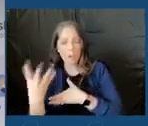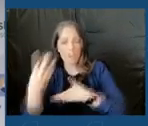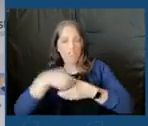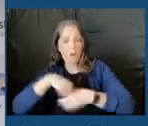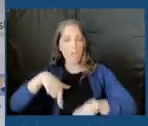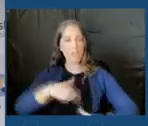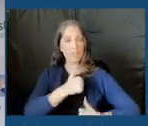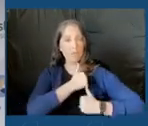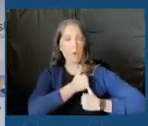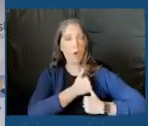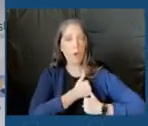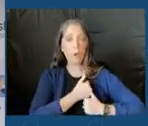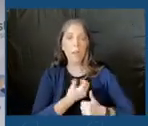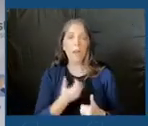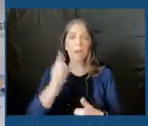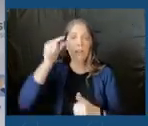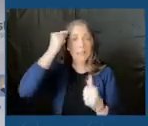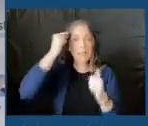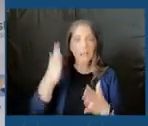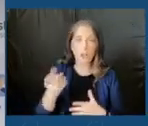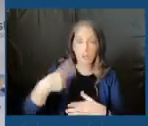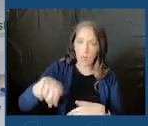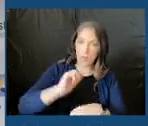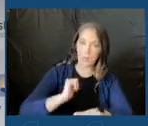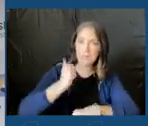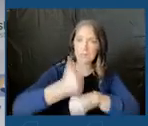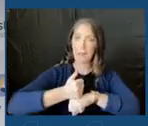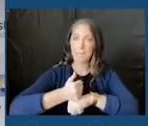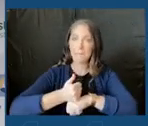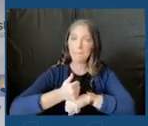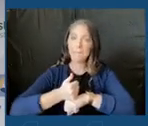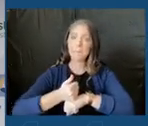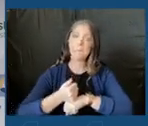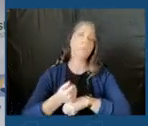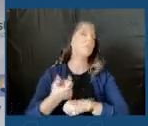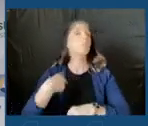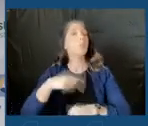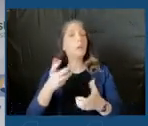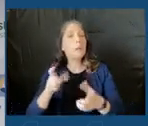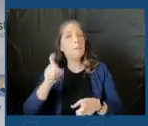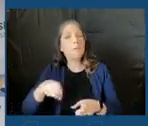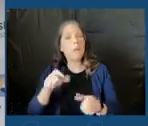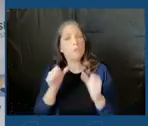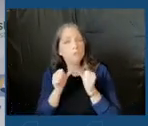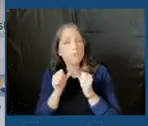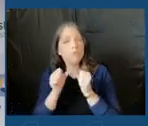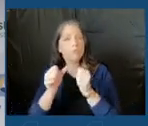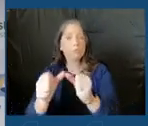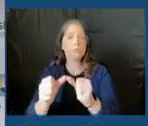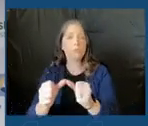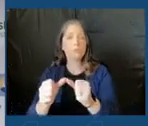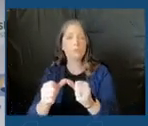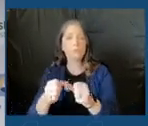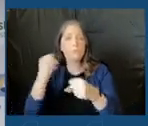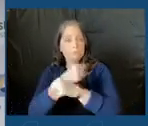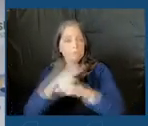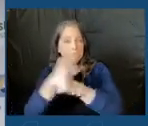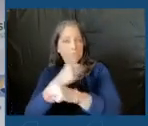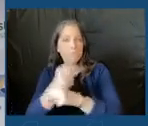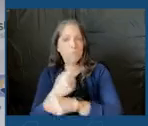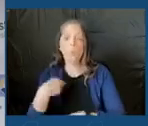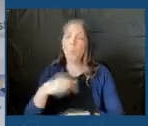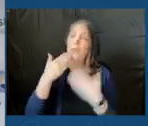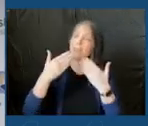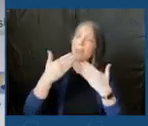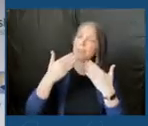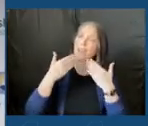the governor and Quest and others are putting together to march forward. And we thank God for that, and we thank God for you. Thank you so